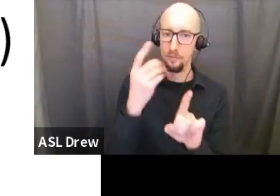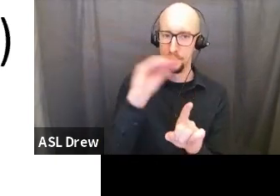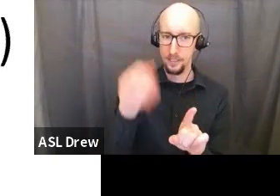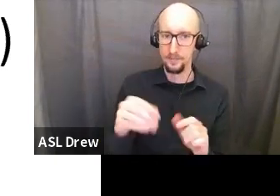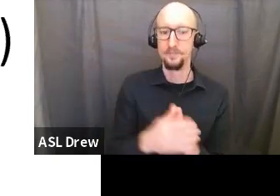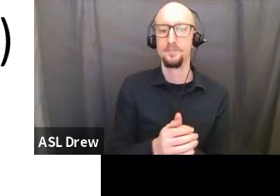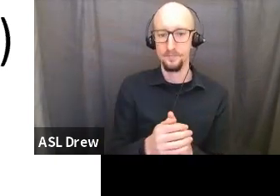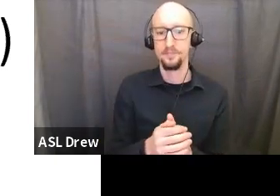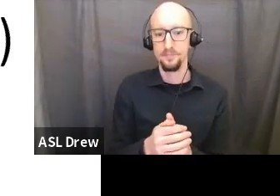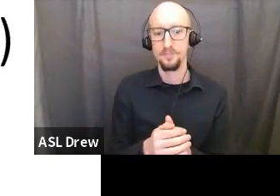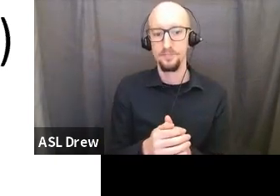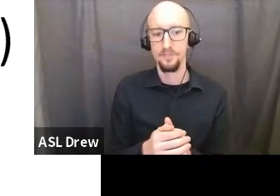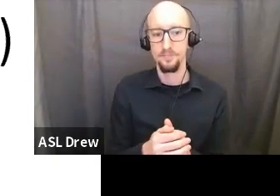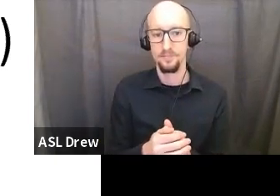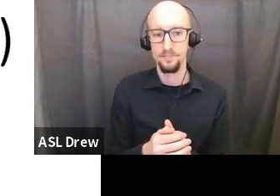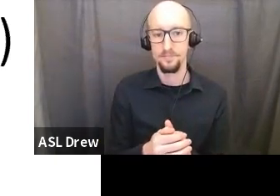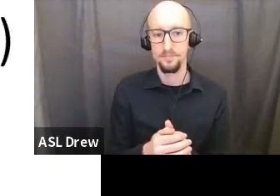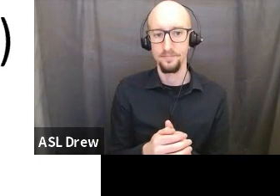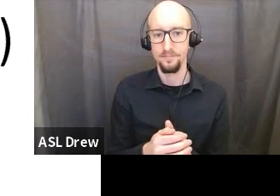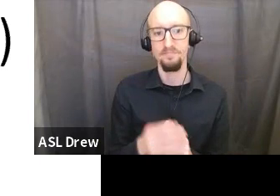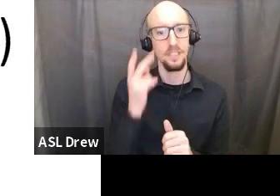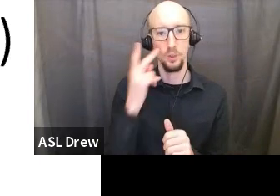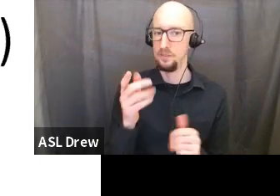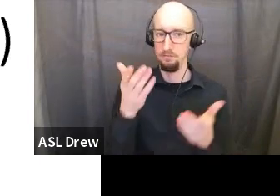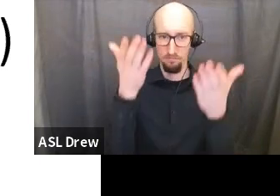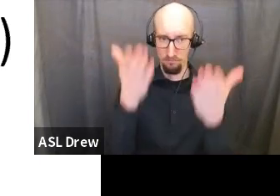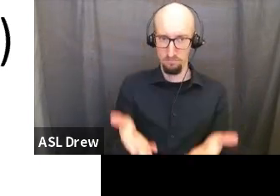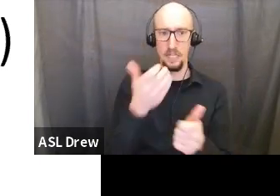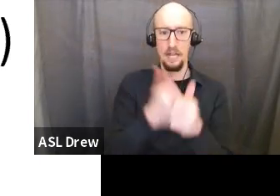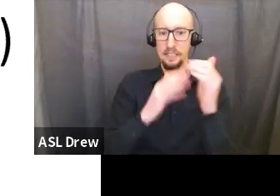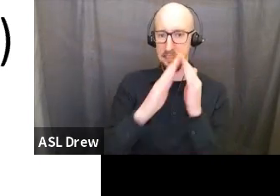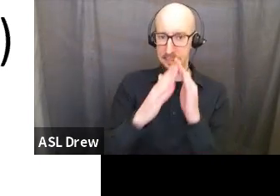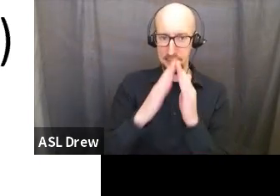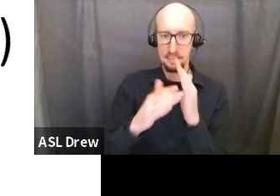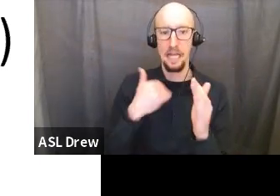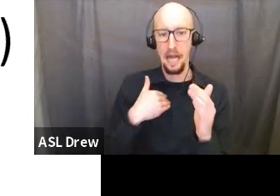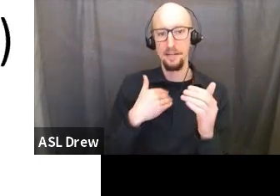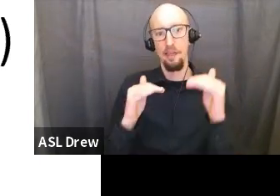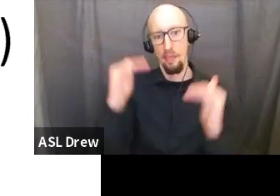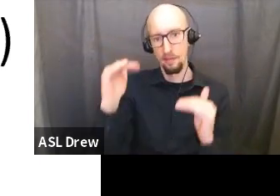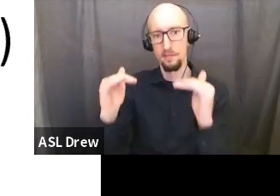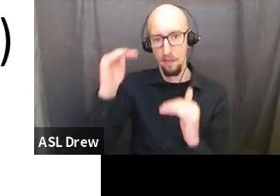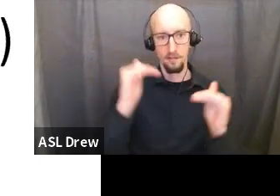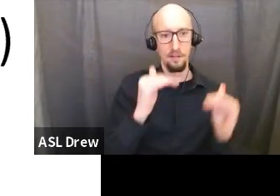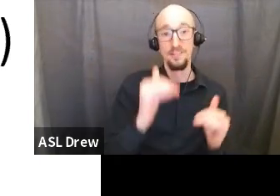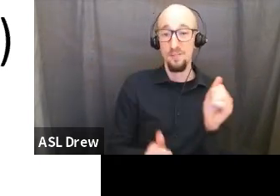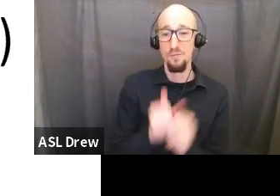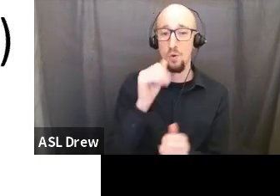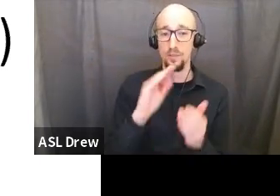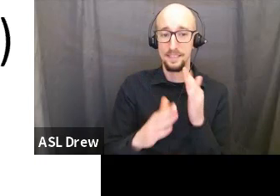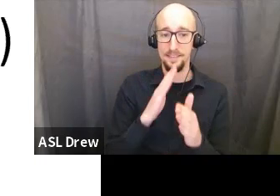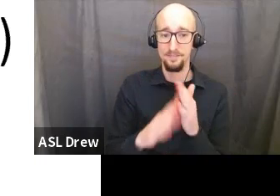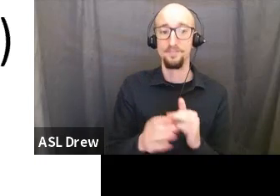underrepresented at the selective high schools in most cities.